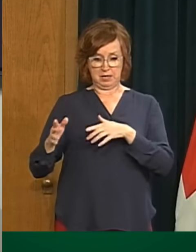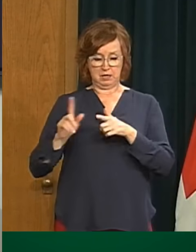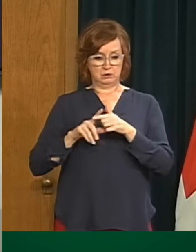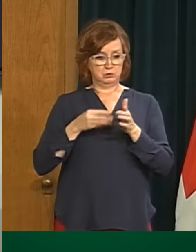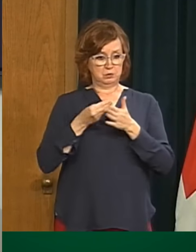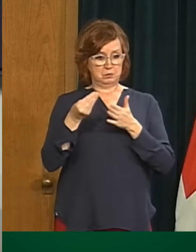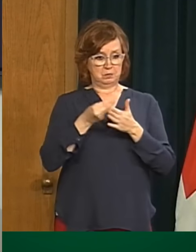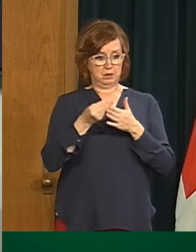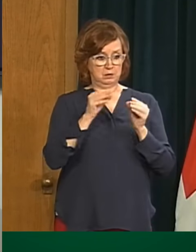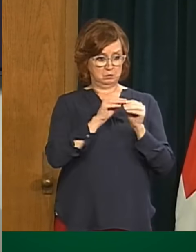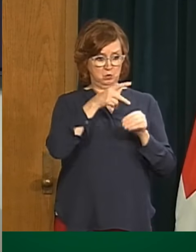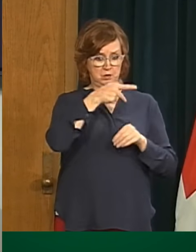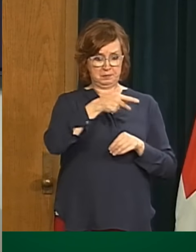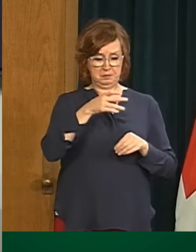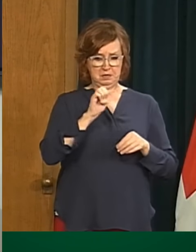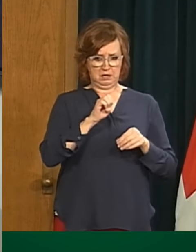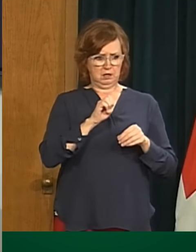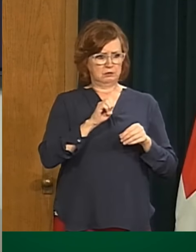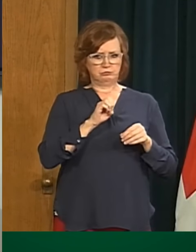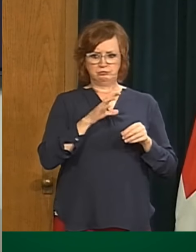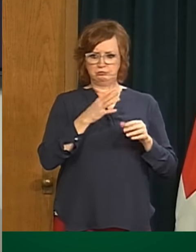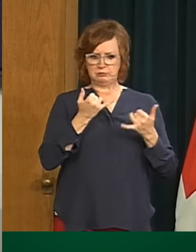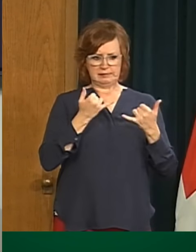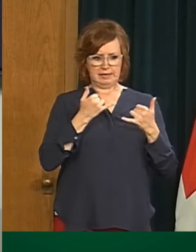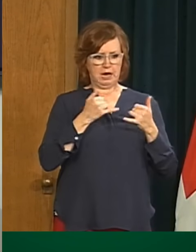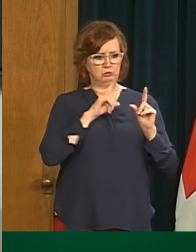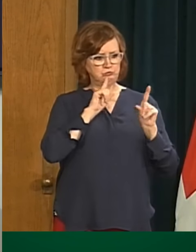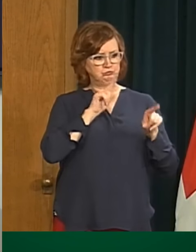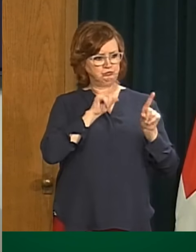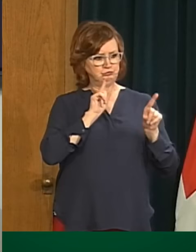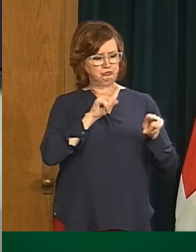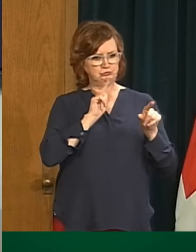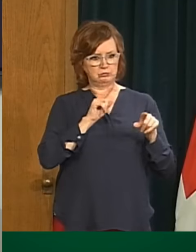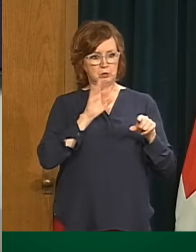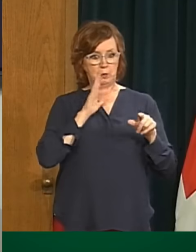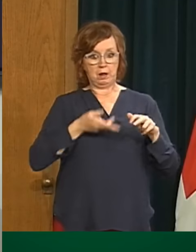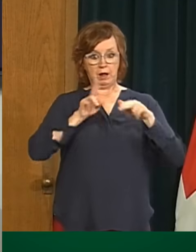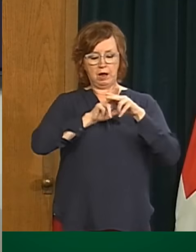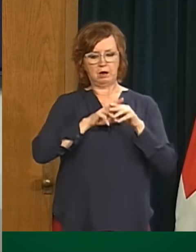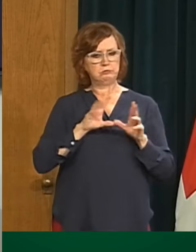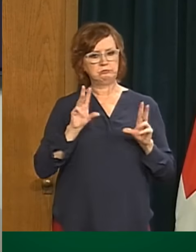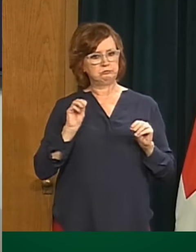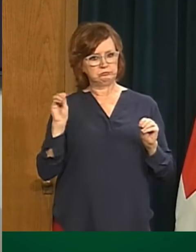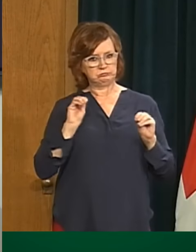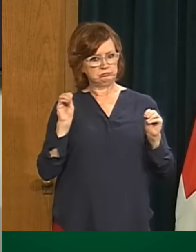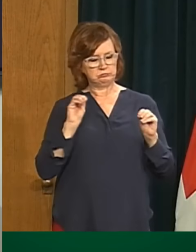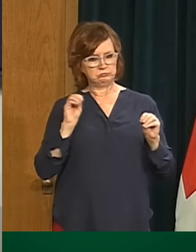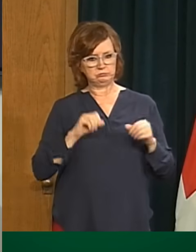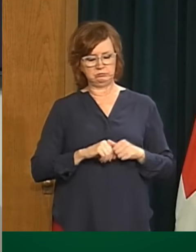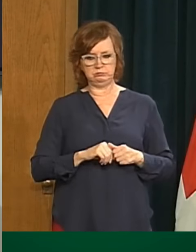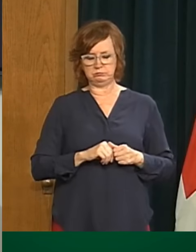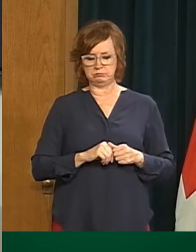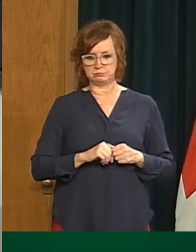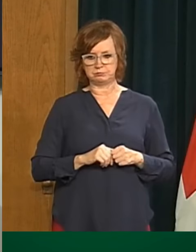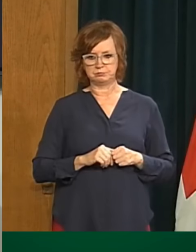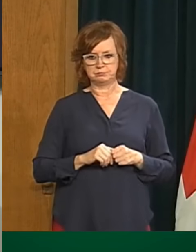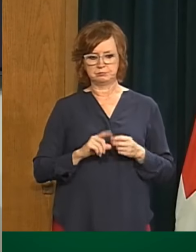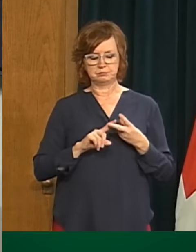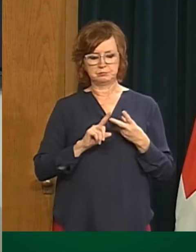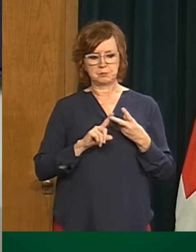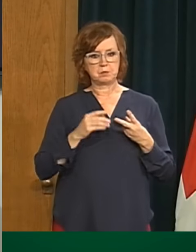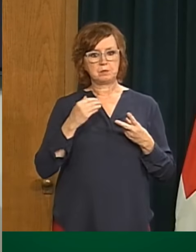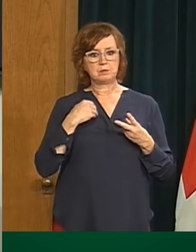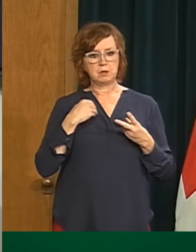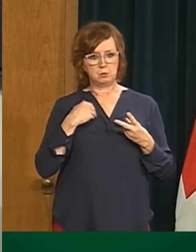current auspices of what we're doing today, unless something dramatically changes. And as you know, we have moved to a continuous masking policy both within our facility